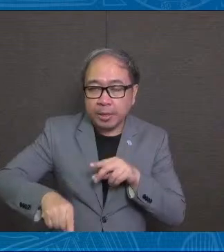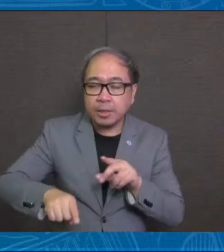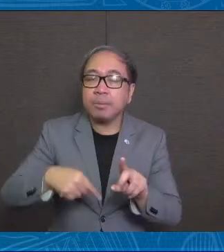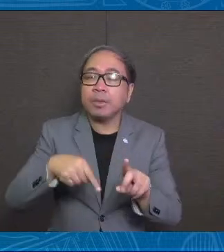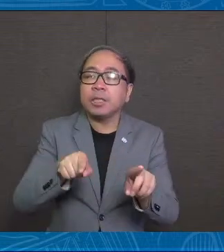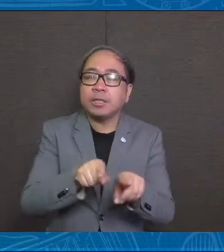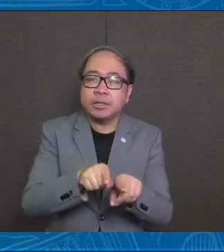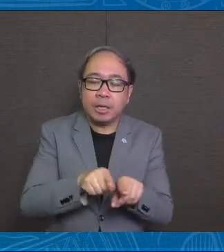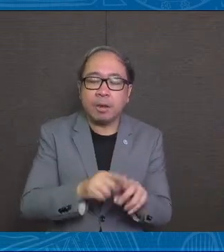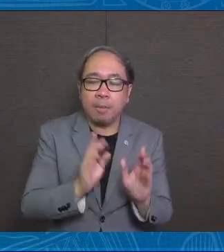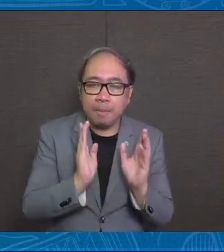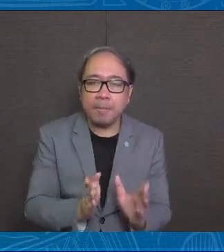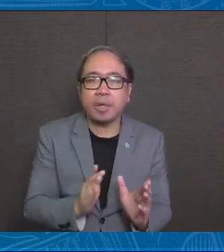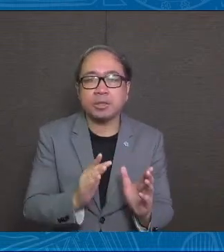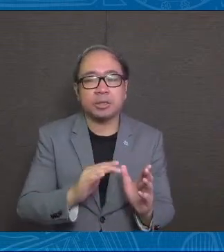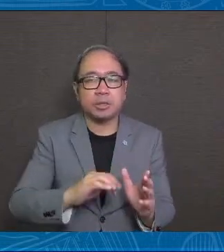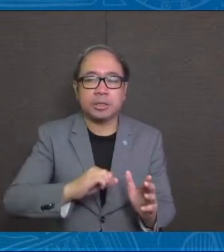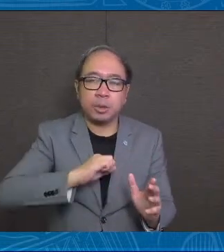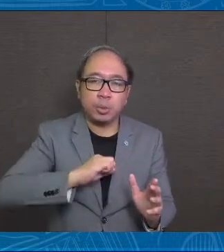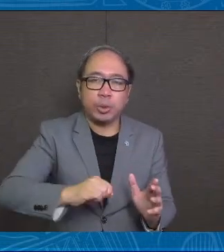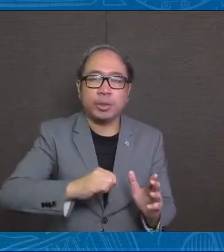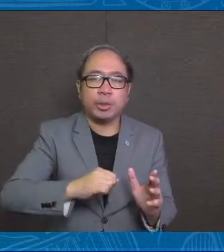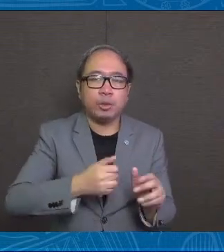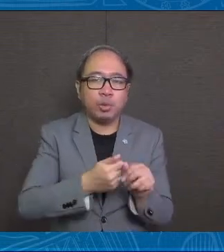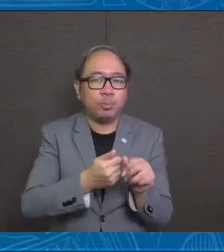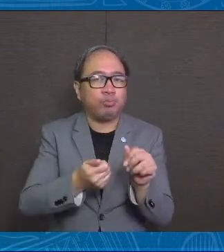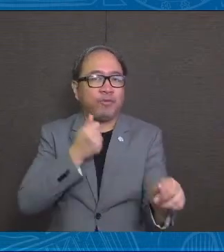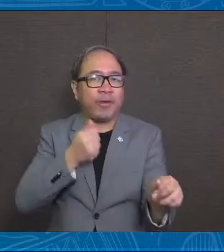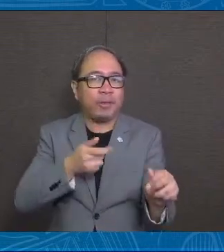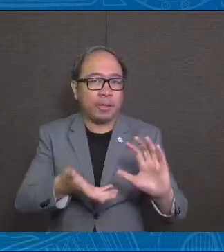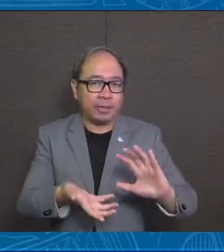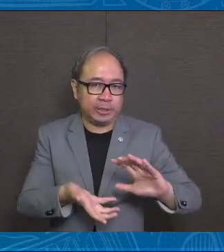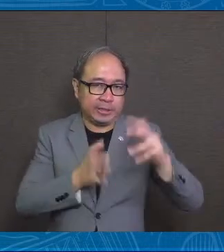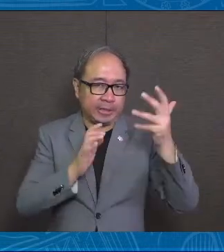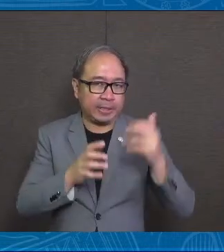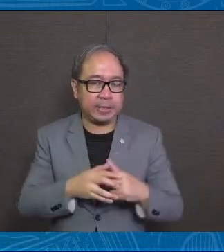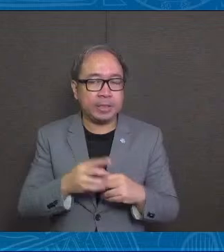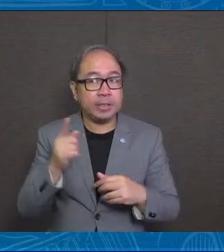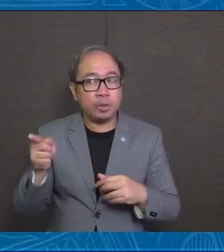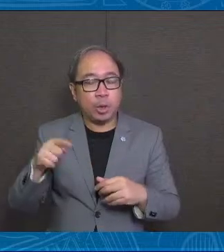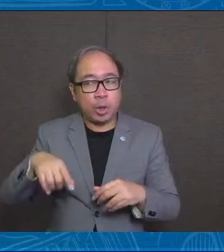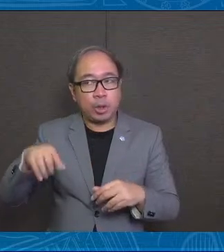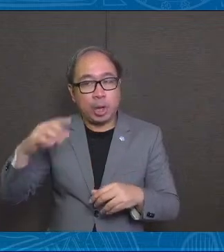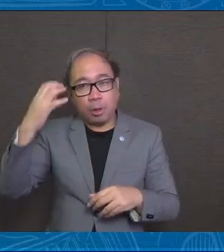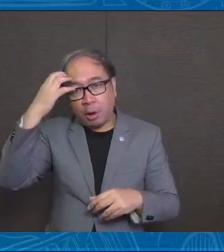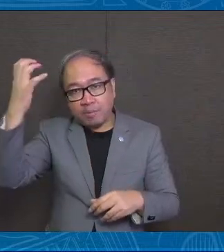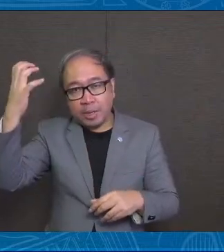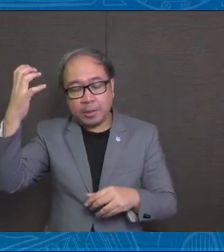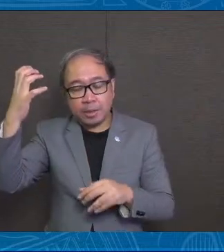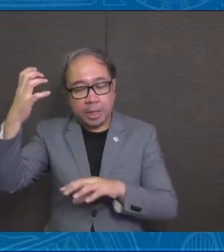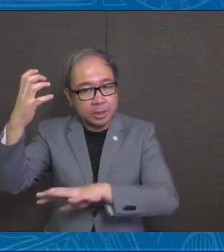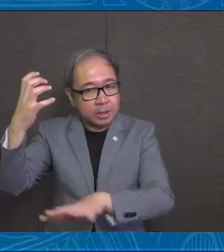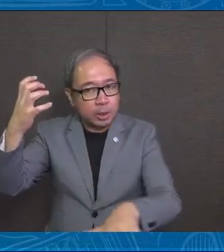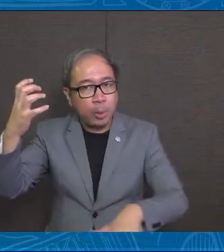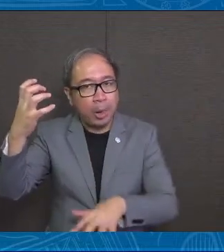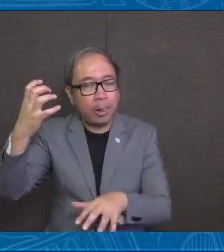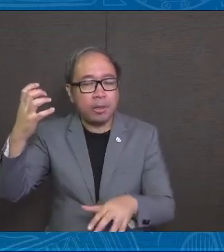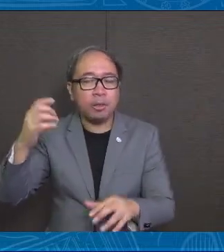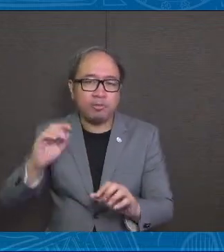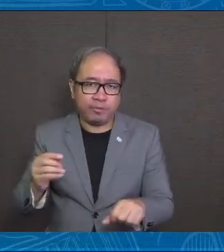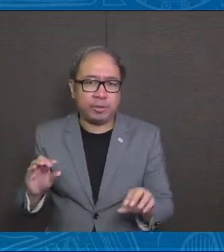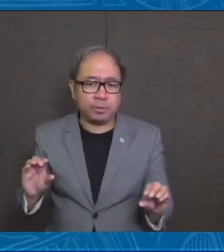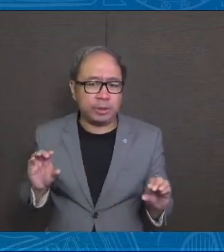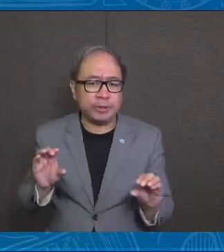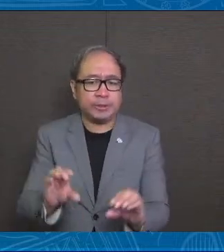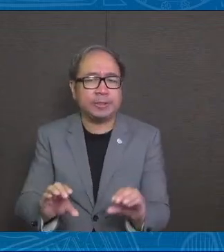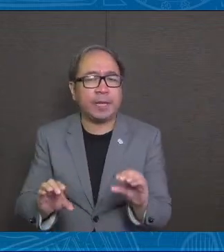mentioned a while ago, while the national government and local government units has been providing for climate change, for